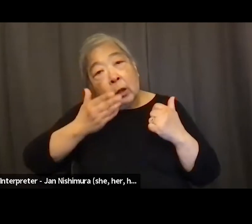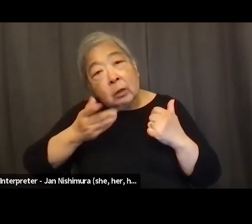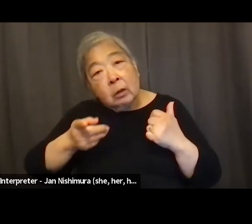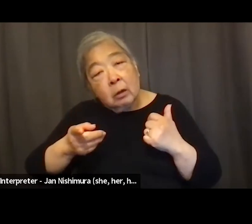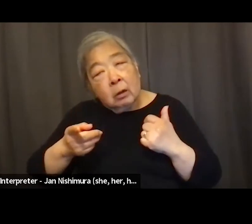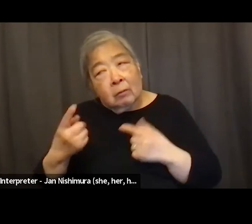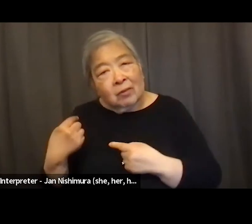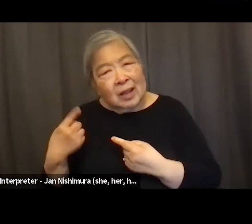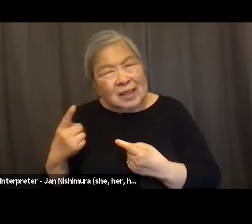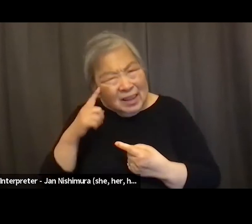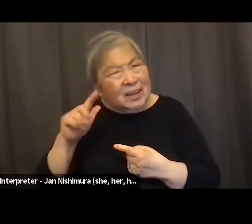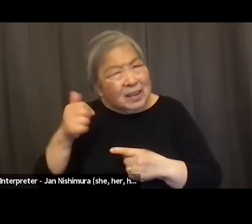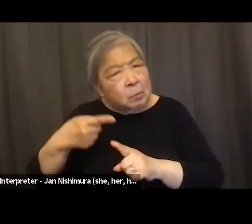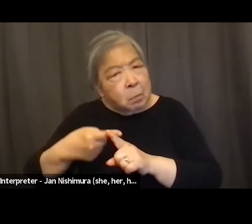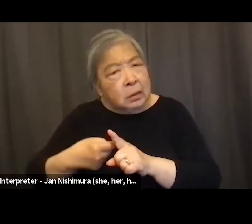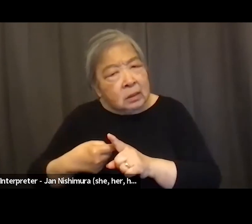I think it's been 10 months now,